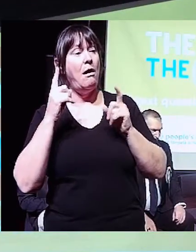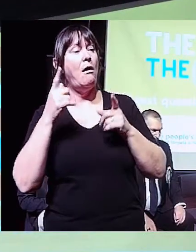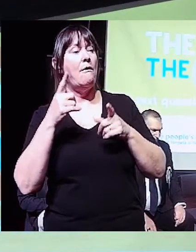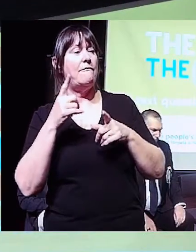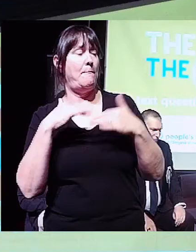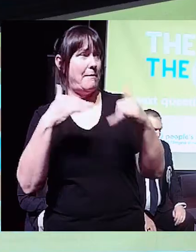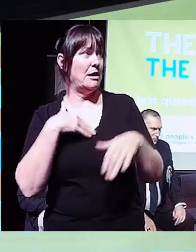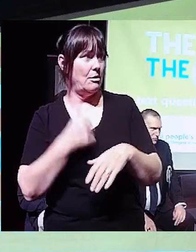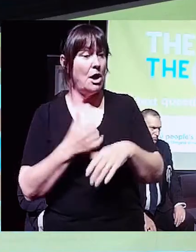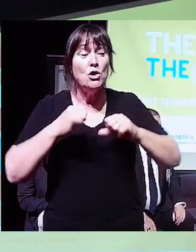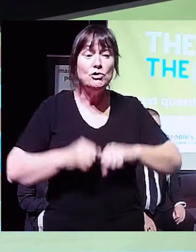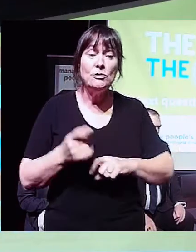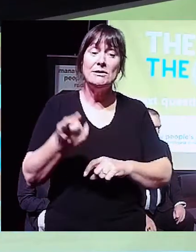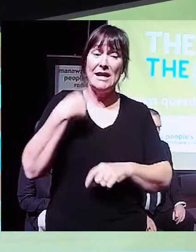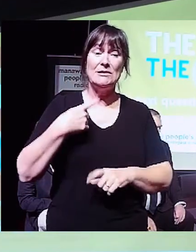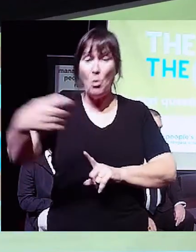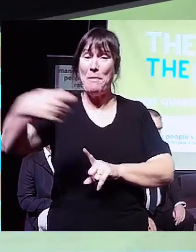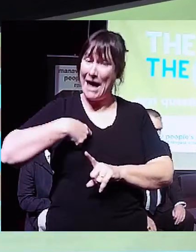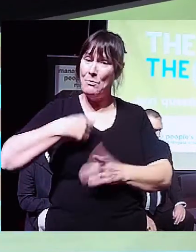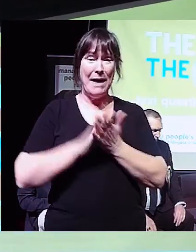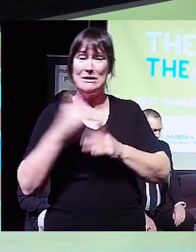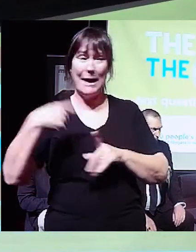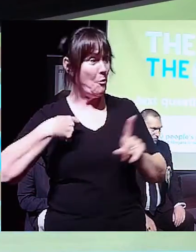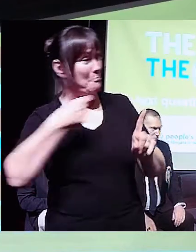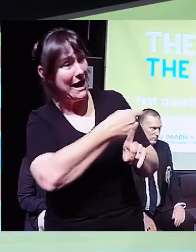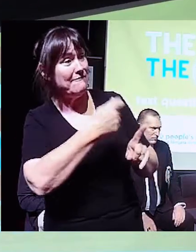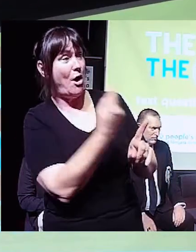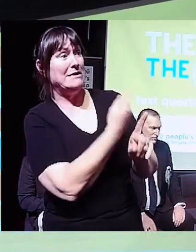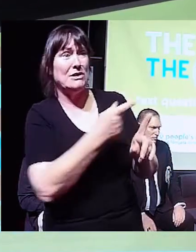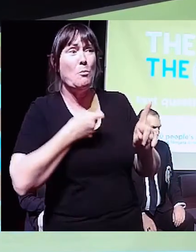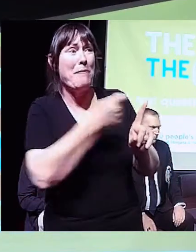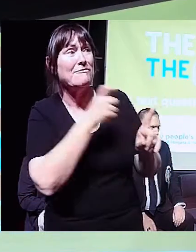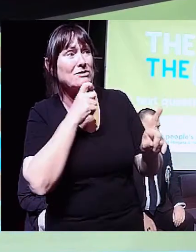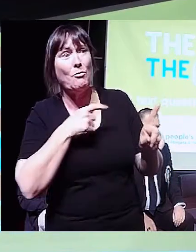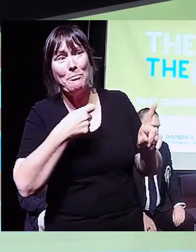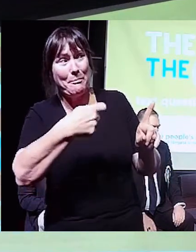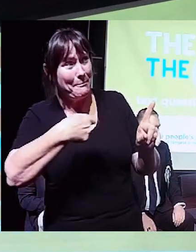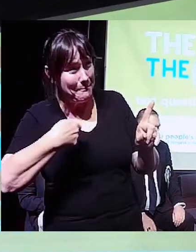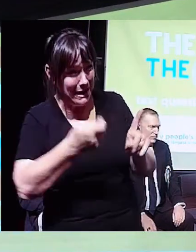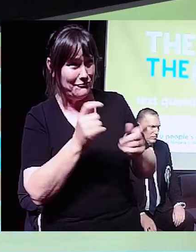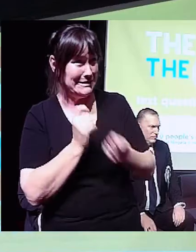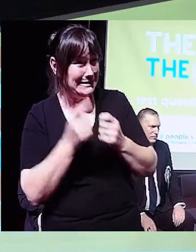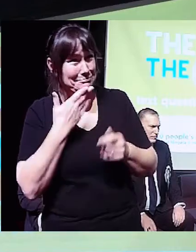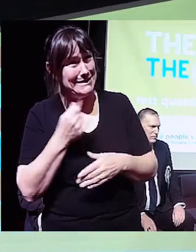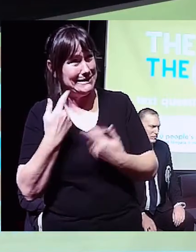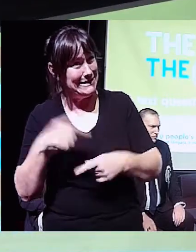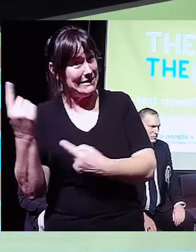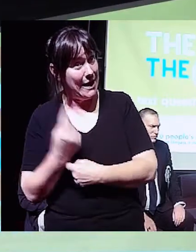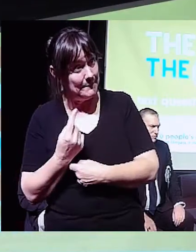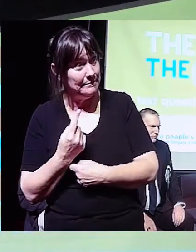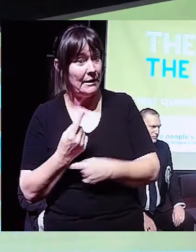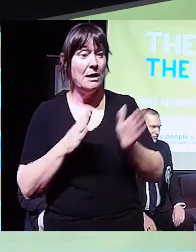telling us we have the money, we will pay for the facilities, we will pay for the staff, we will pay for the testing, please let us come to your country. And when we have